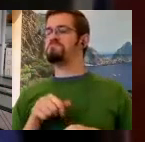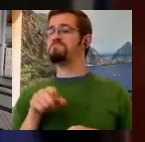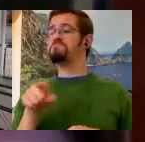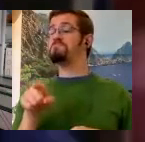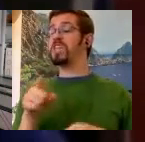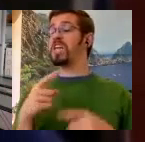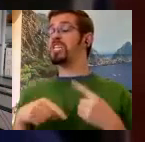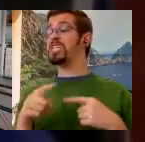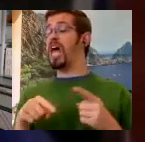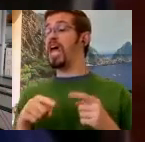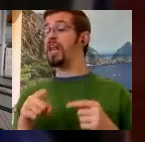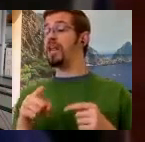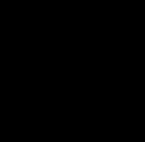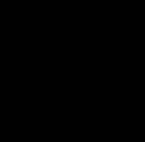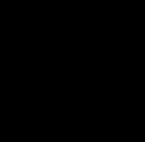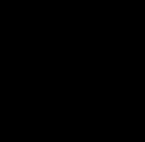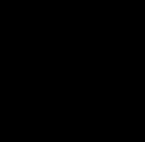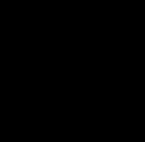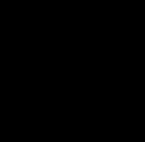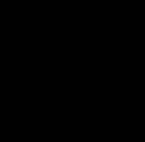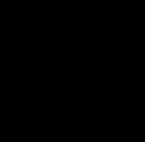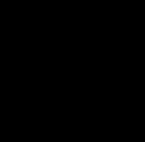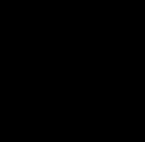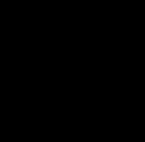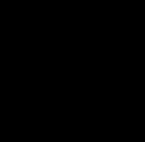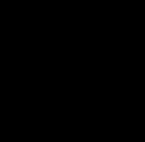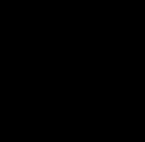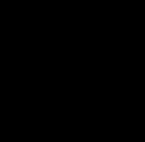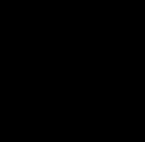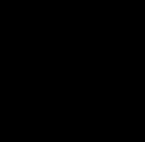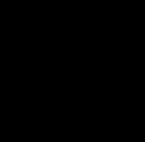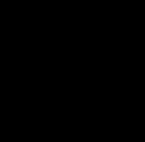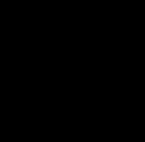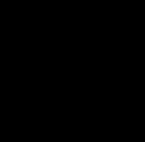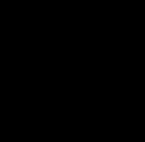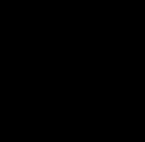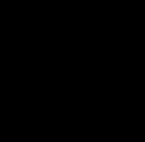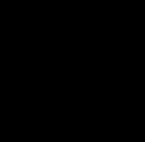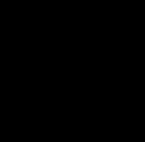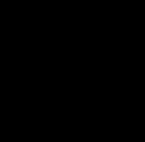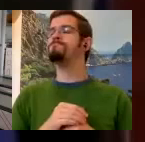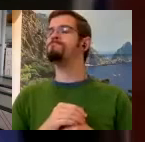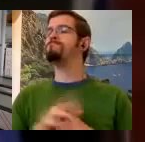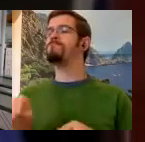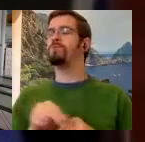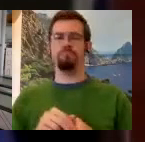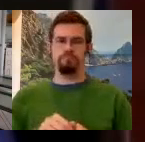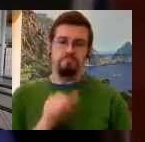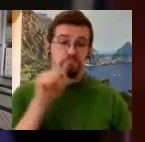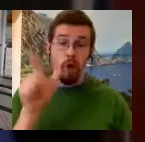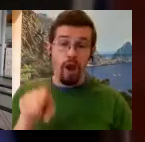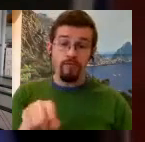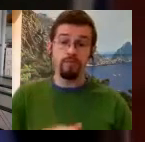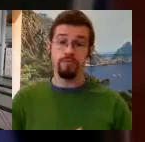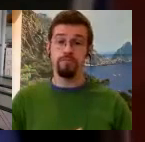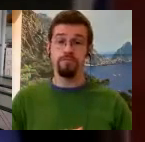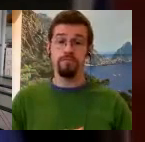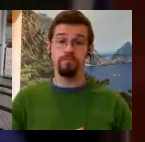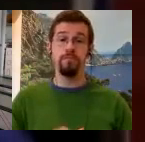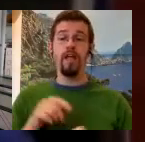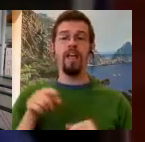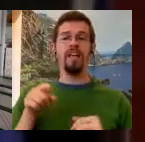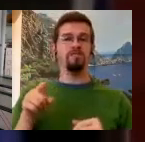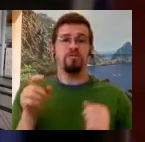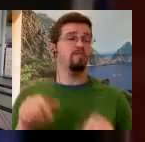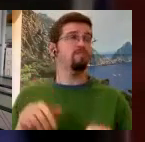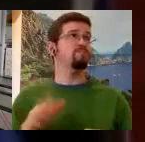can get it in the dictionary. You don't have to ask permission to write a sign. You just write it.